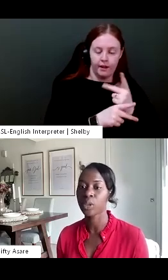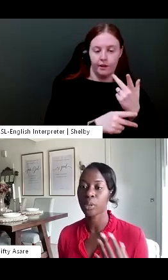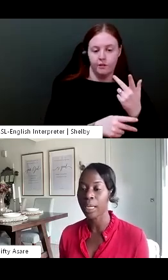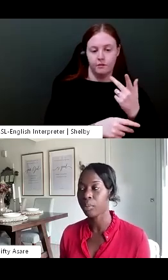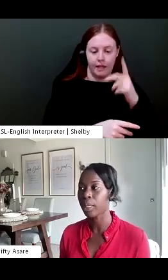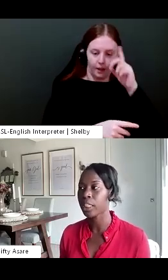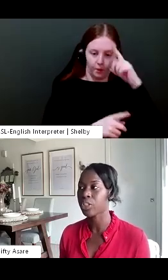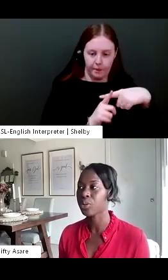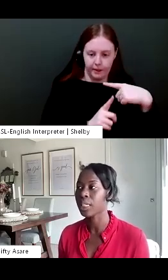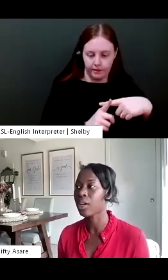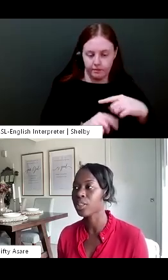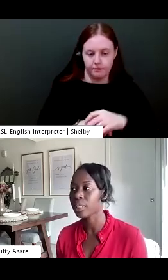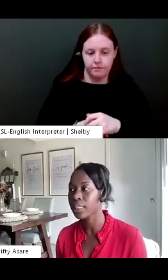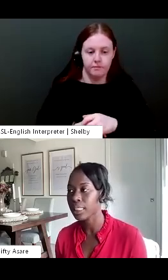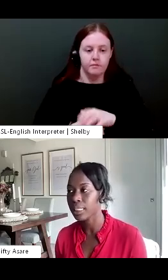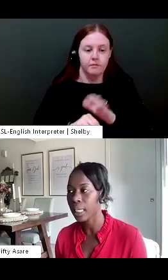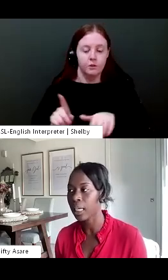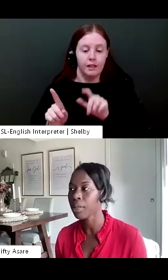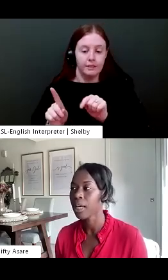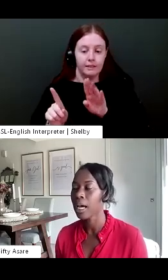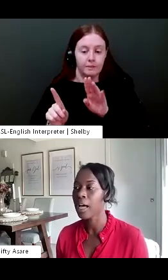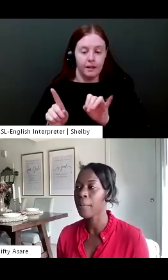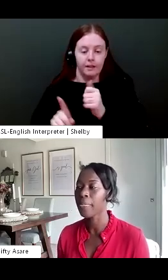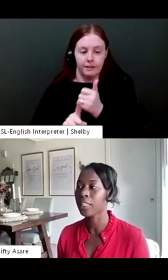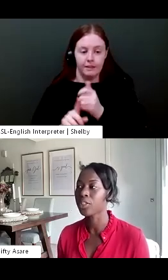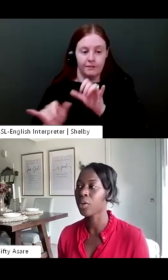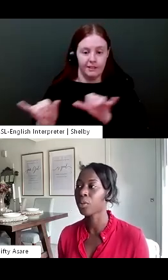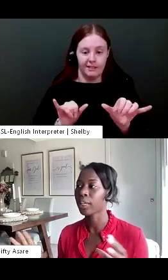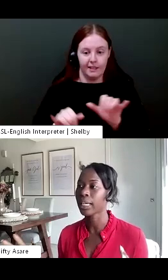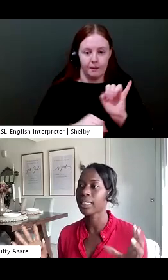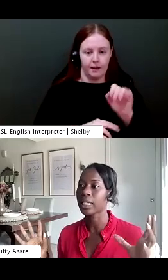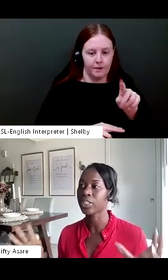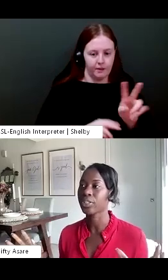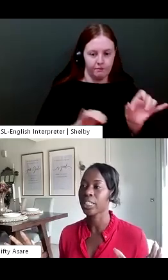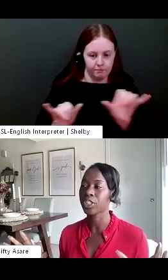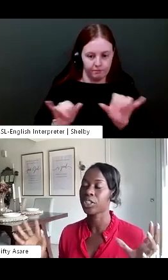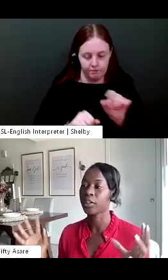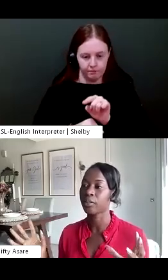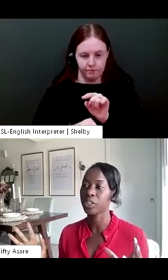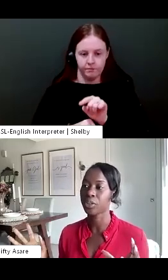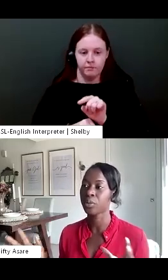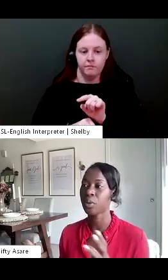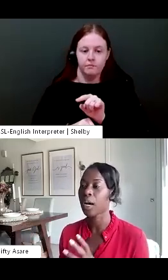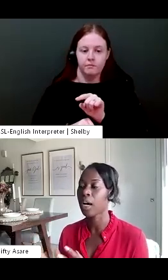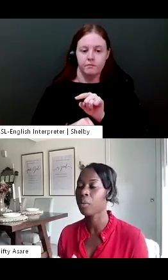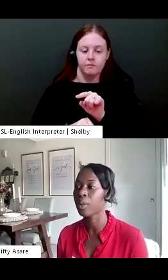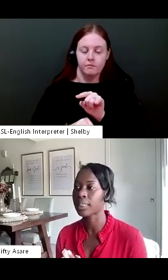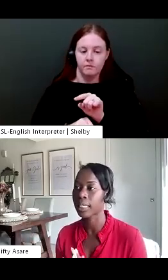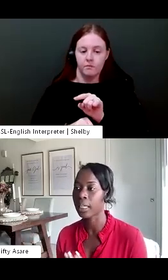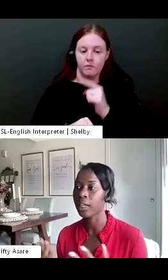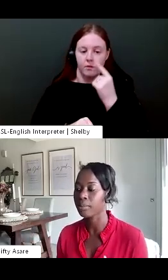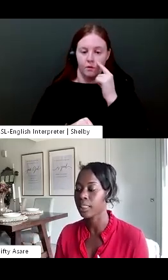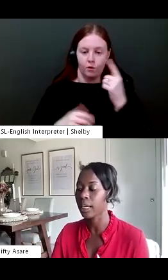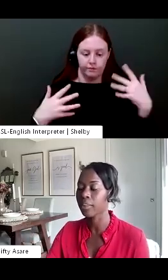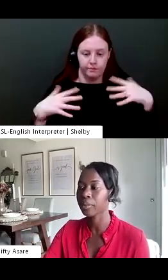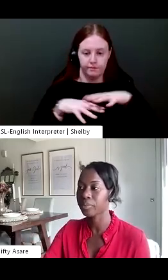how traumatic brain injury also does the same. And so looking at the intersection of the two once they